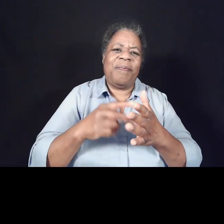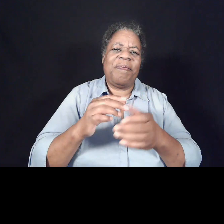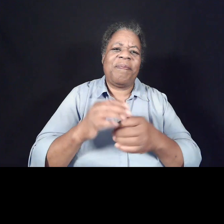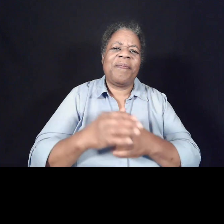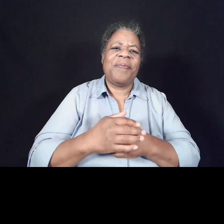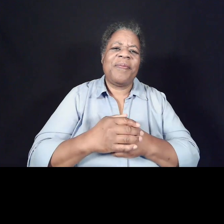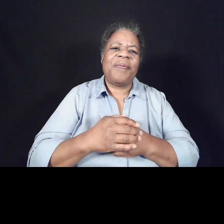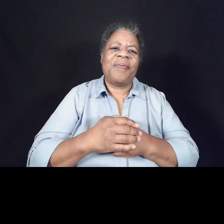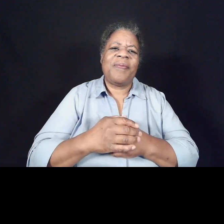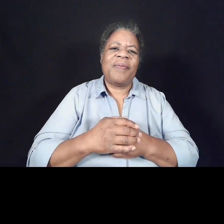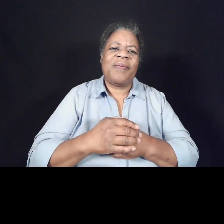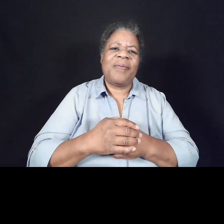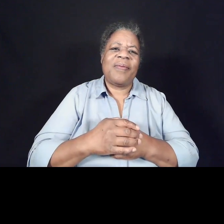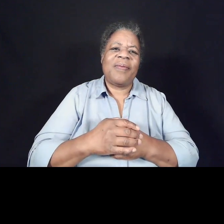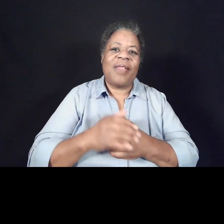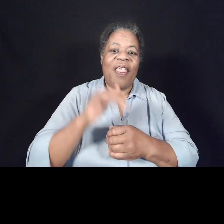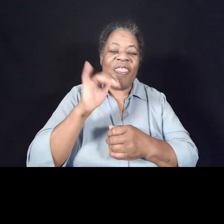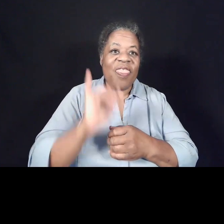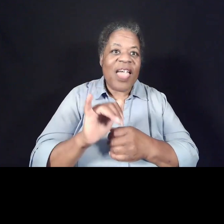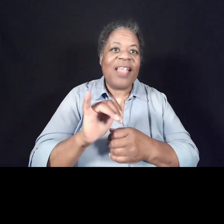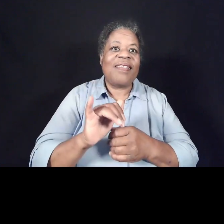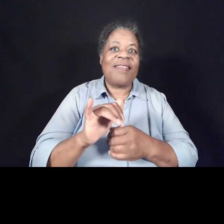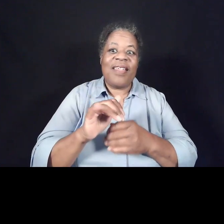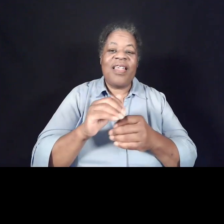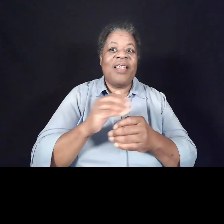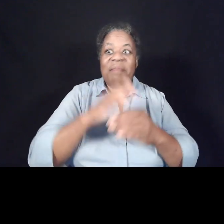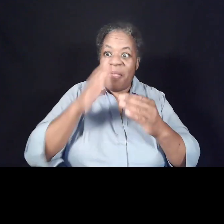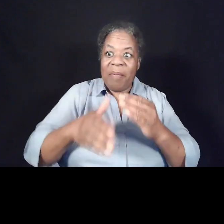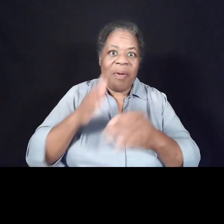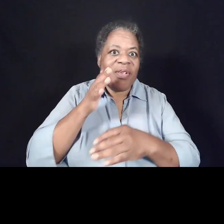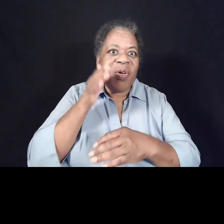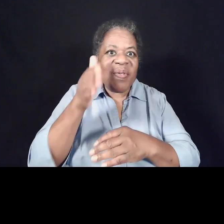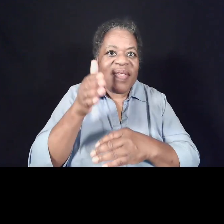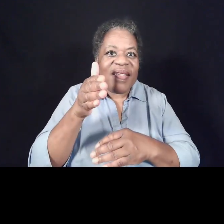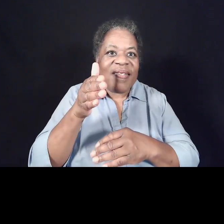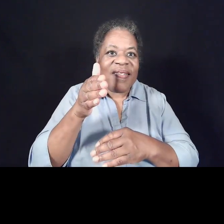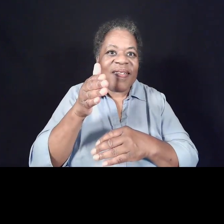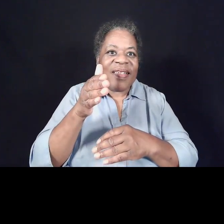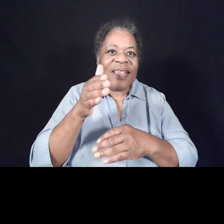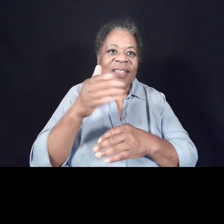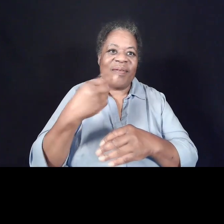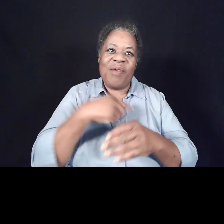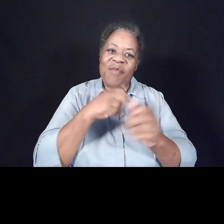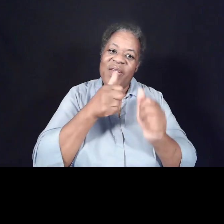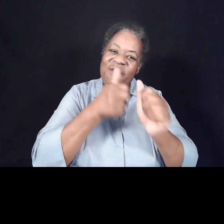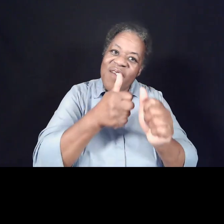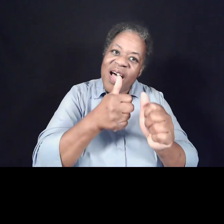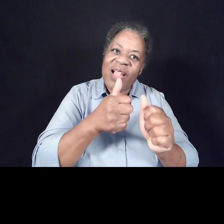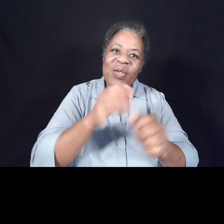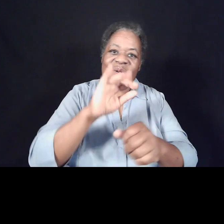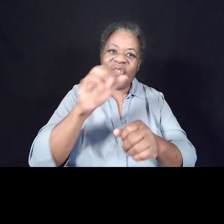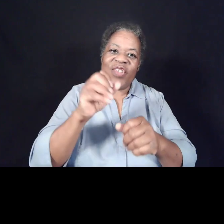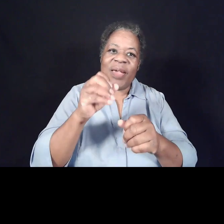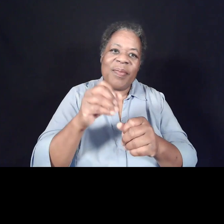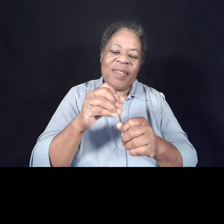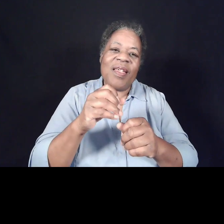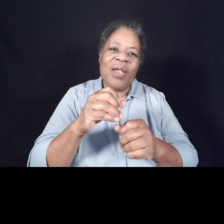And that's the prognosis if we follow James' wisdom. Overwhelming